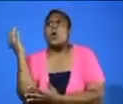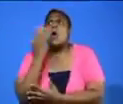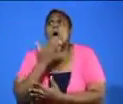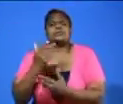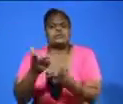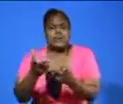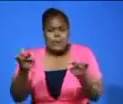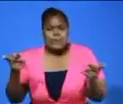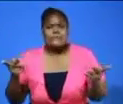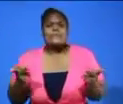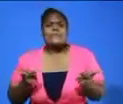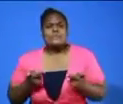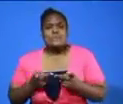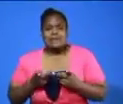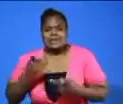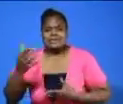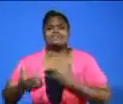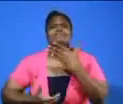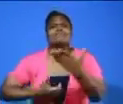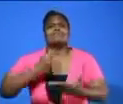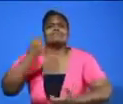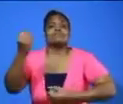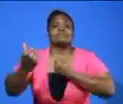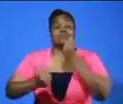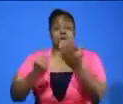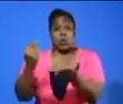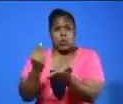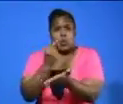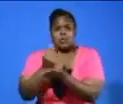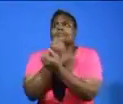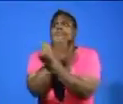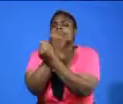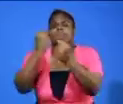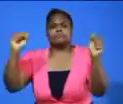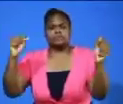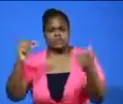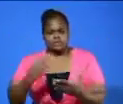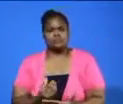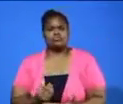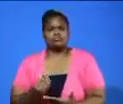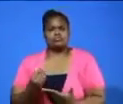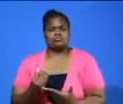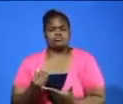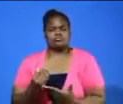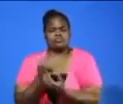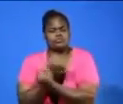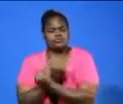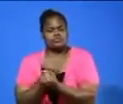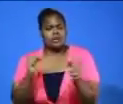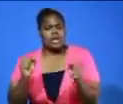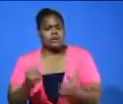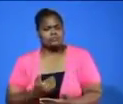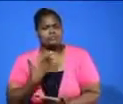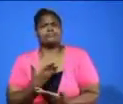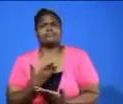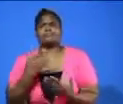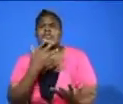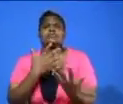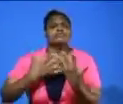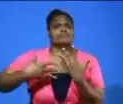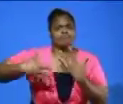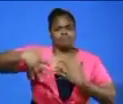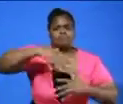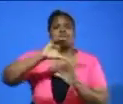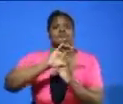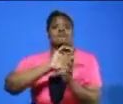to play in presenting the gospel, the salvation gospel, the soul-saving gospel, the societal